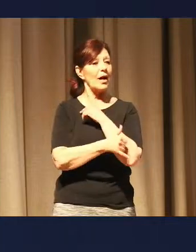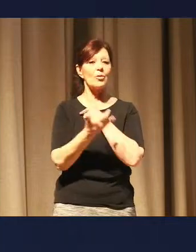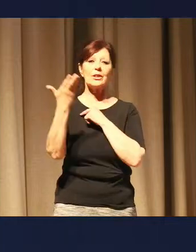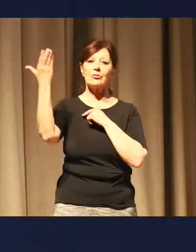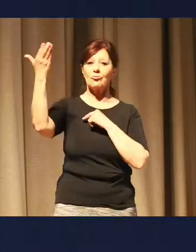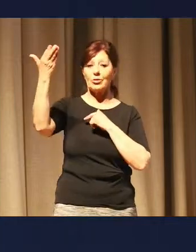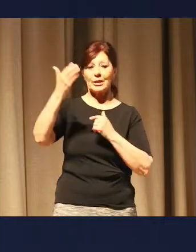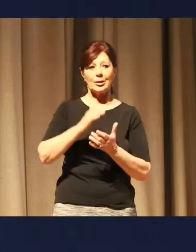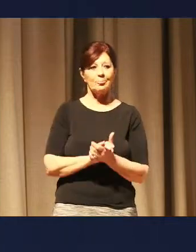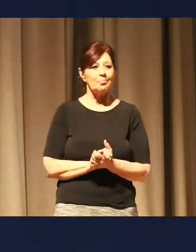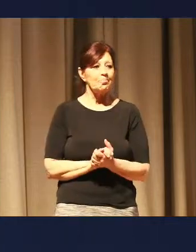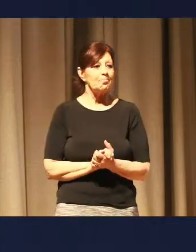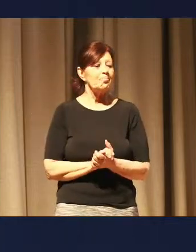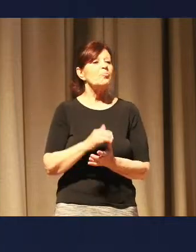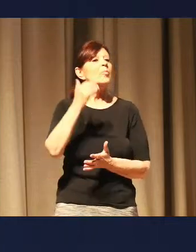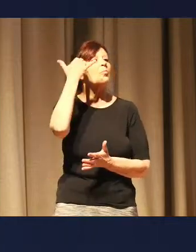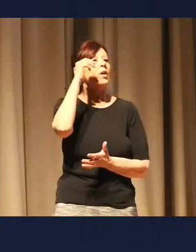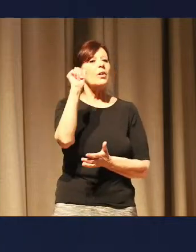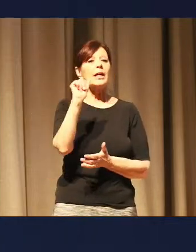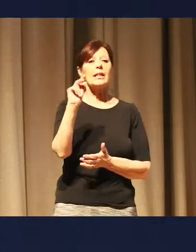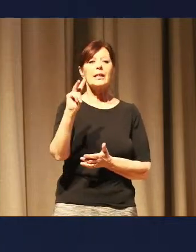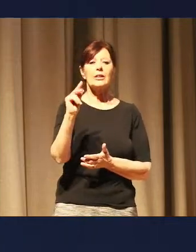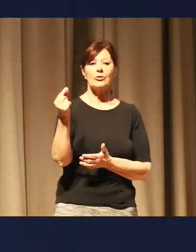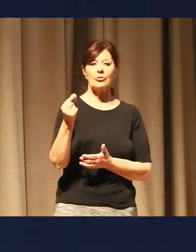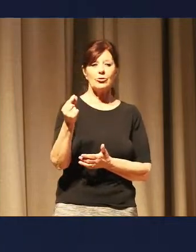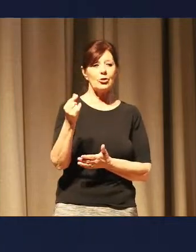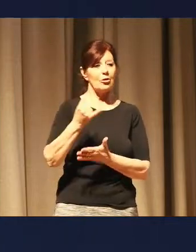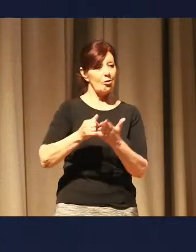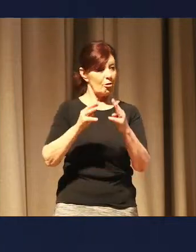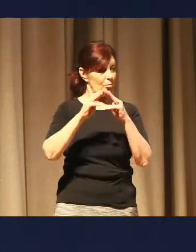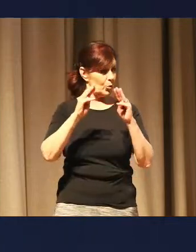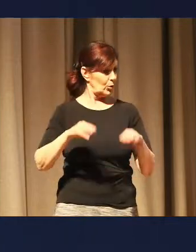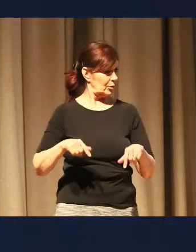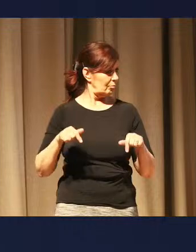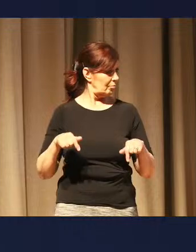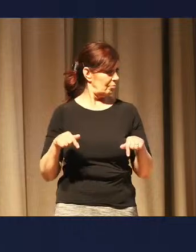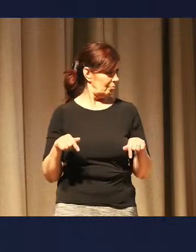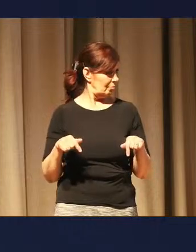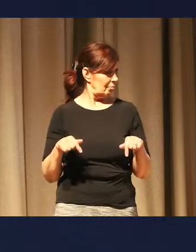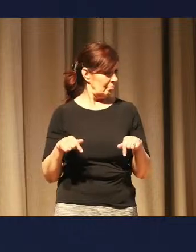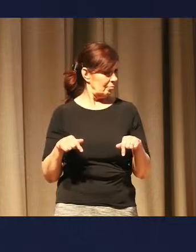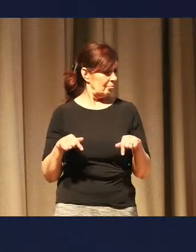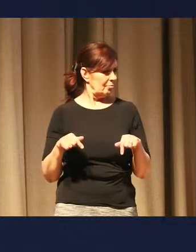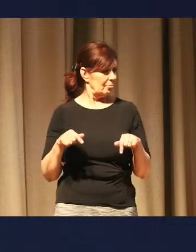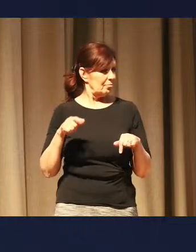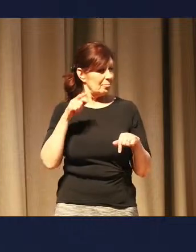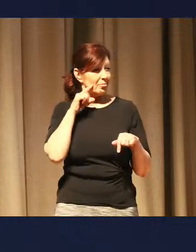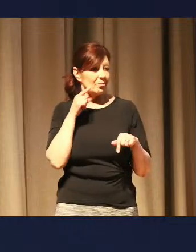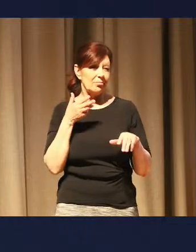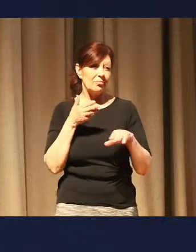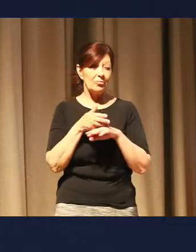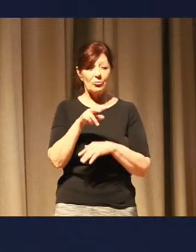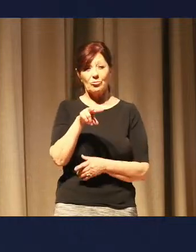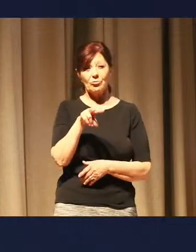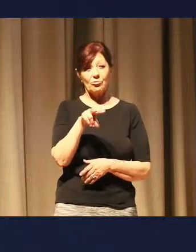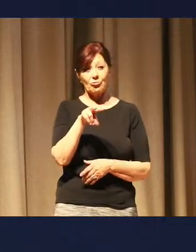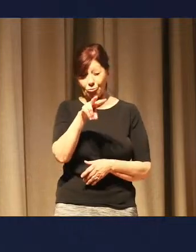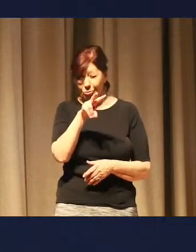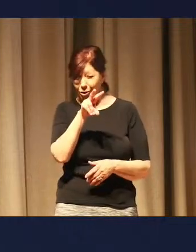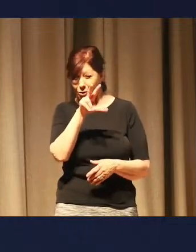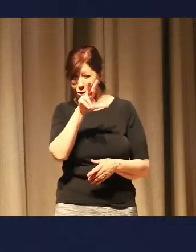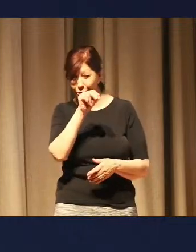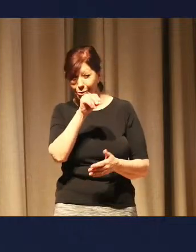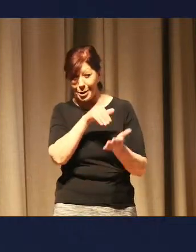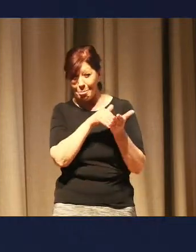Address. The Buffalo AKG Art Museum, as we know it today, after a $230 million